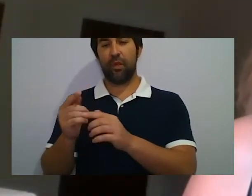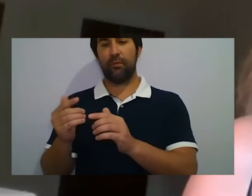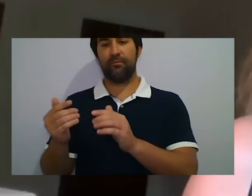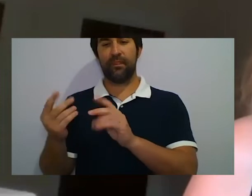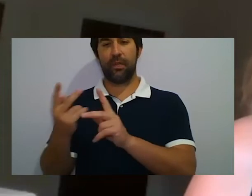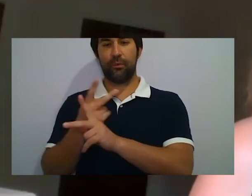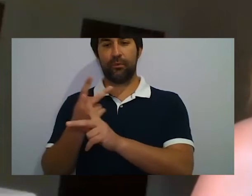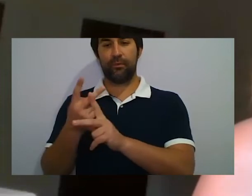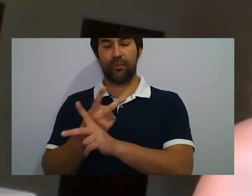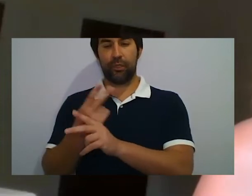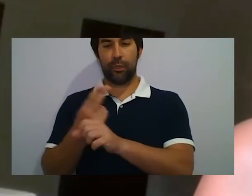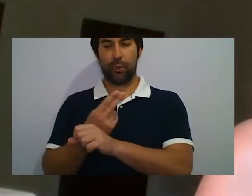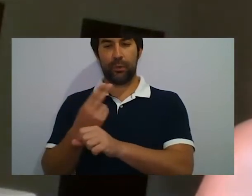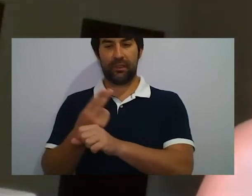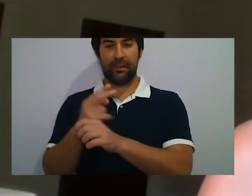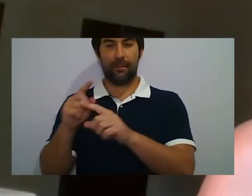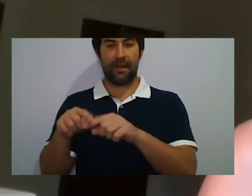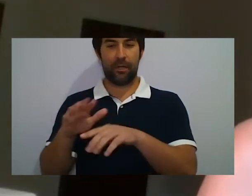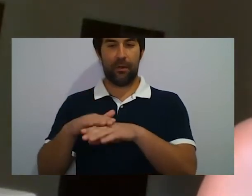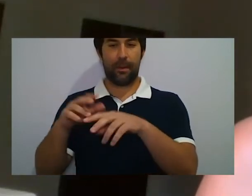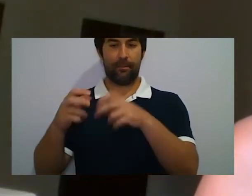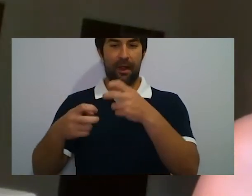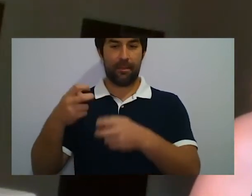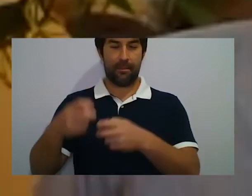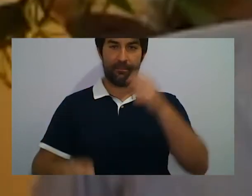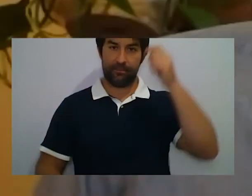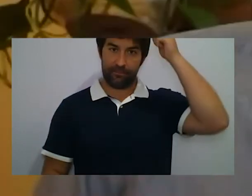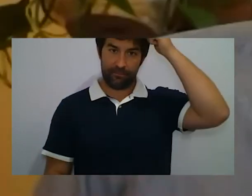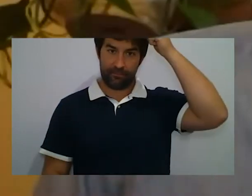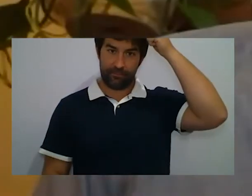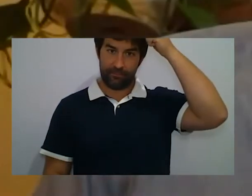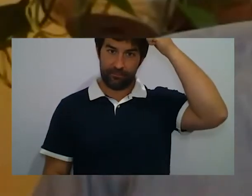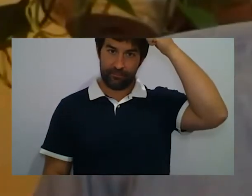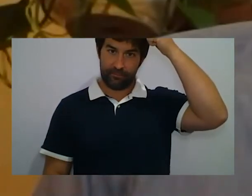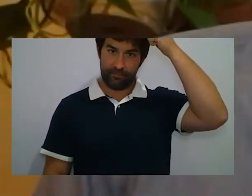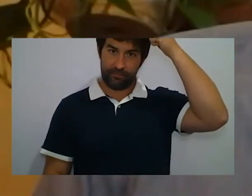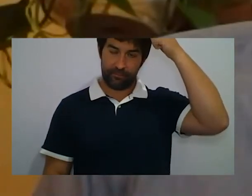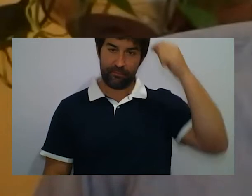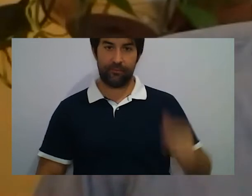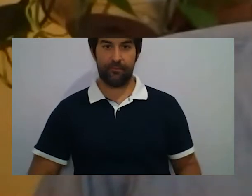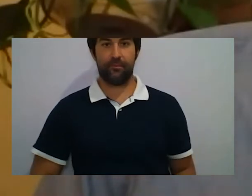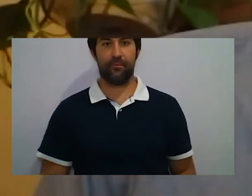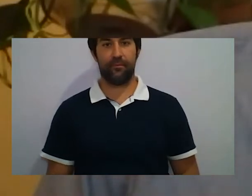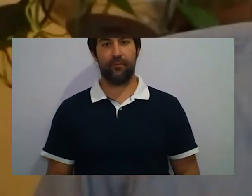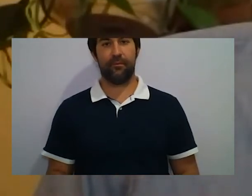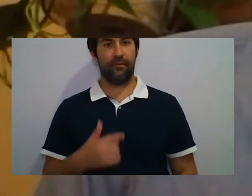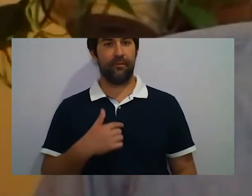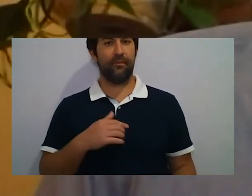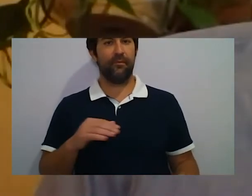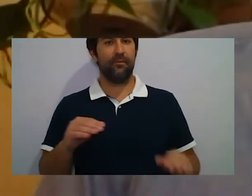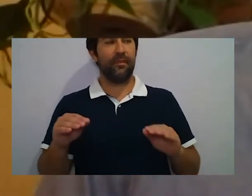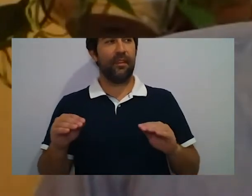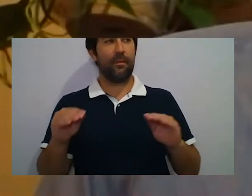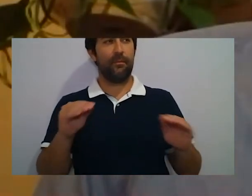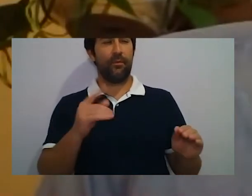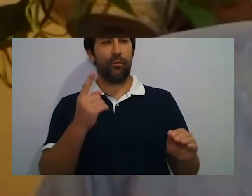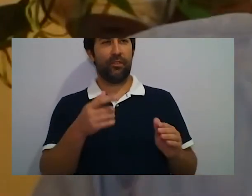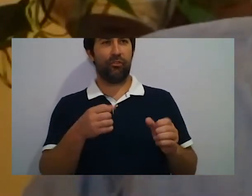lend to connectivity? Does it fill a critical gap that we have? What is the anticipated ridership of this, or the